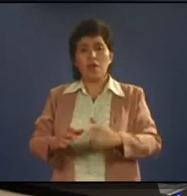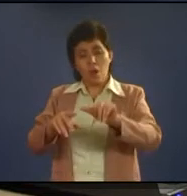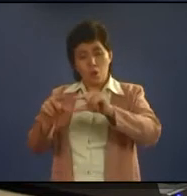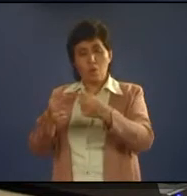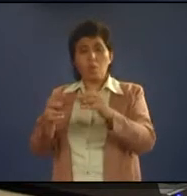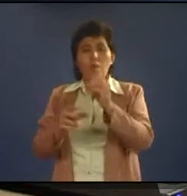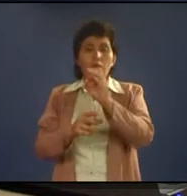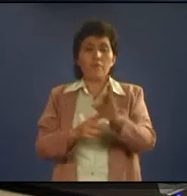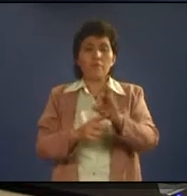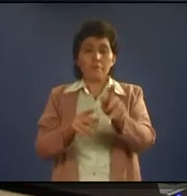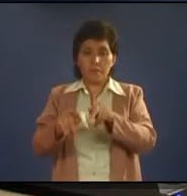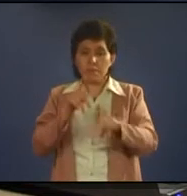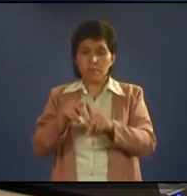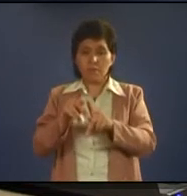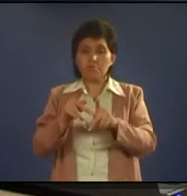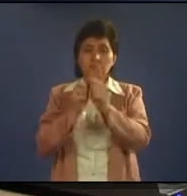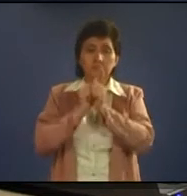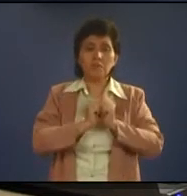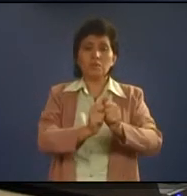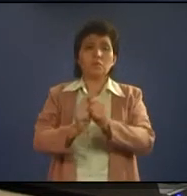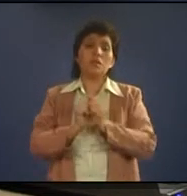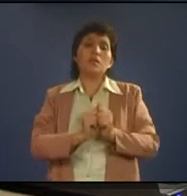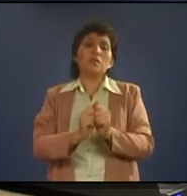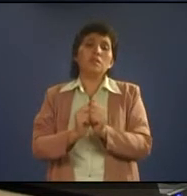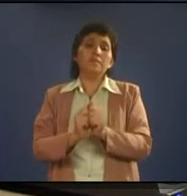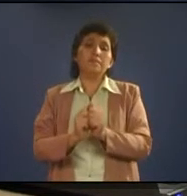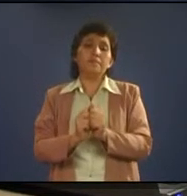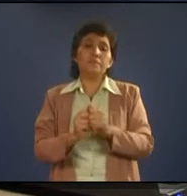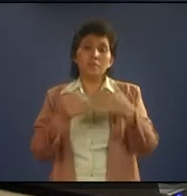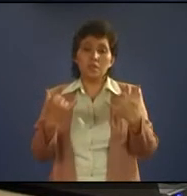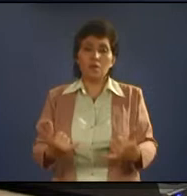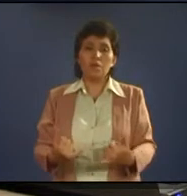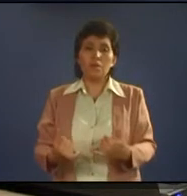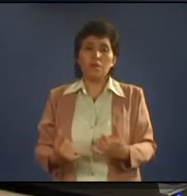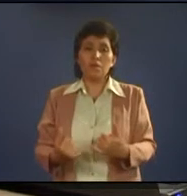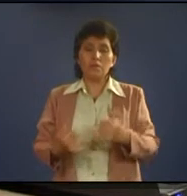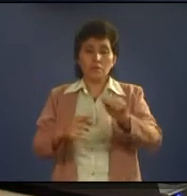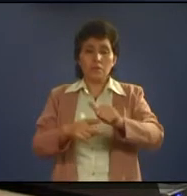this is called a group forming, okay? Now, you want to establish a group of